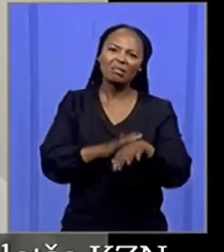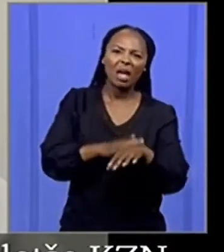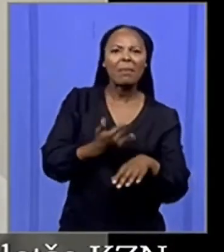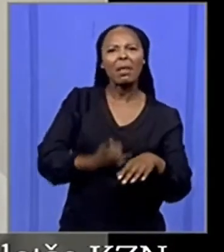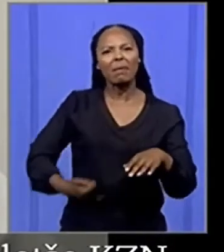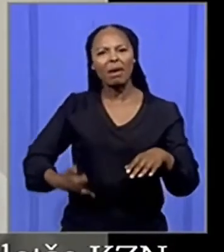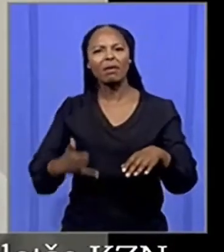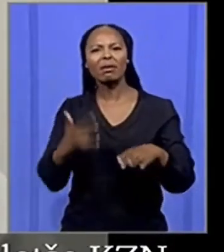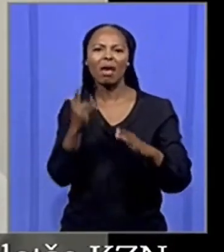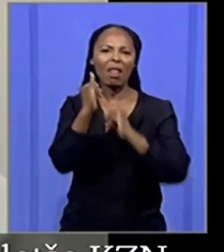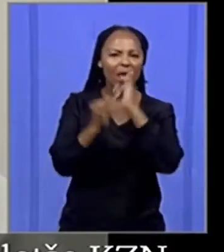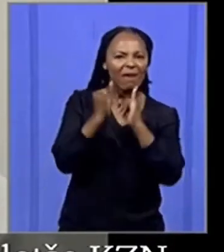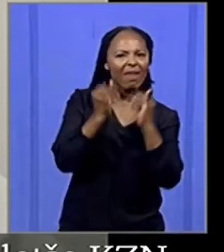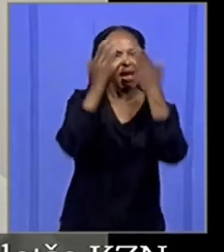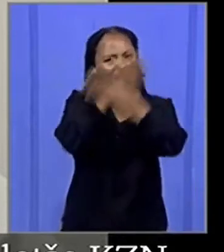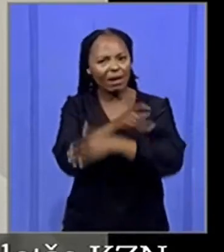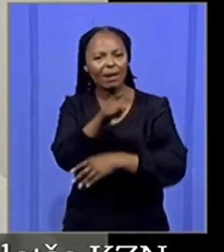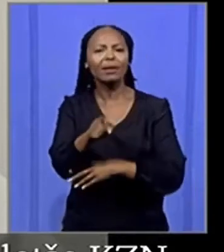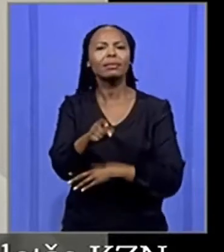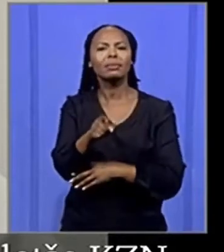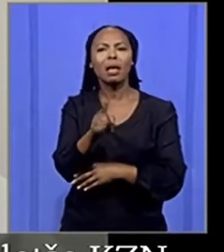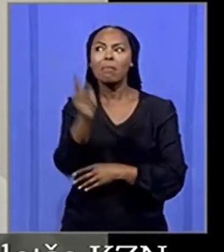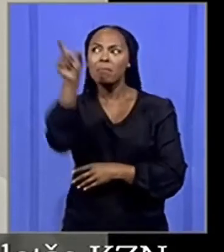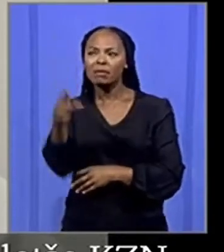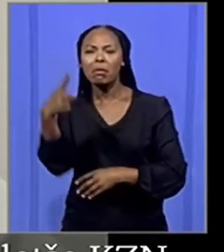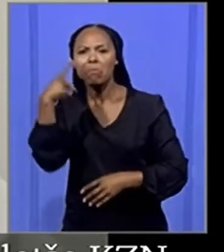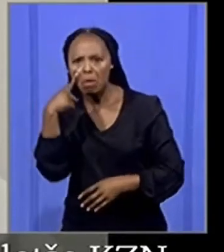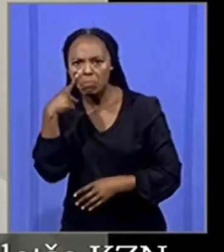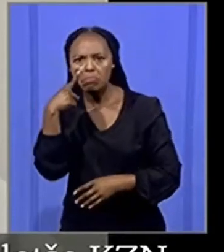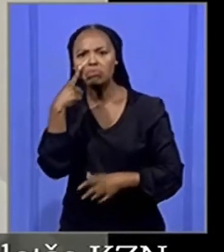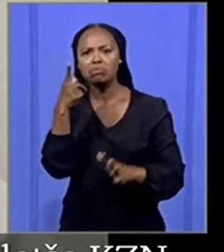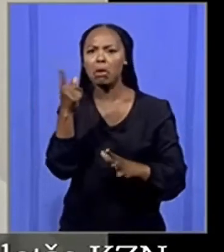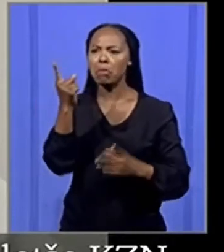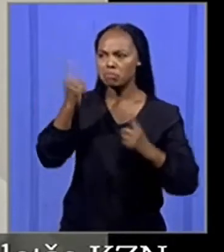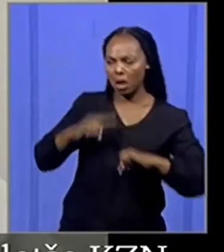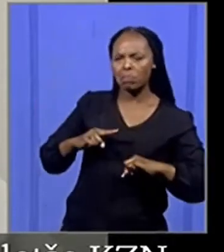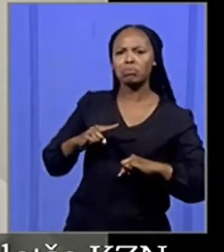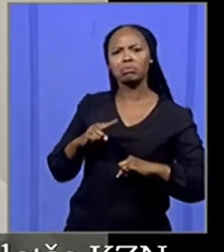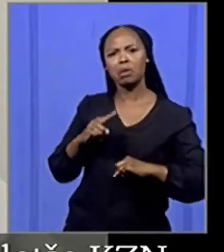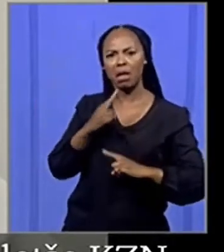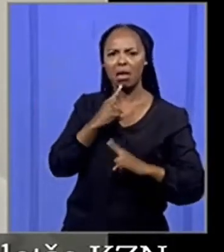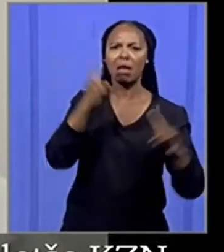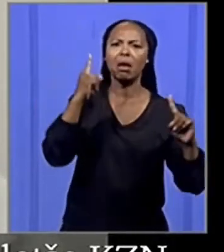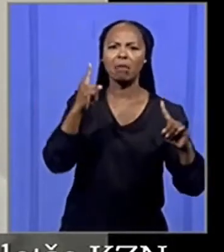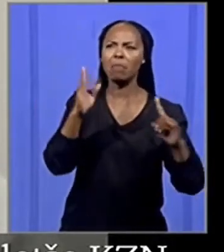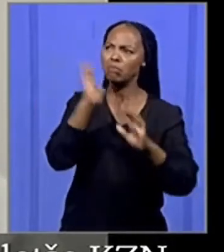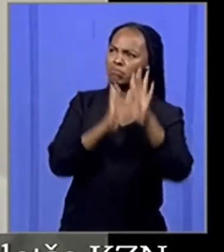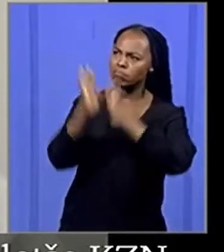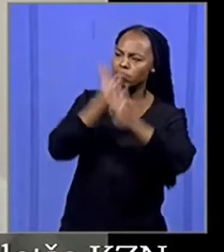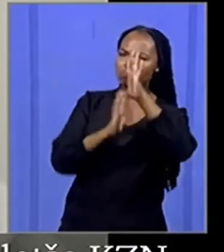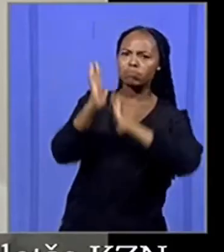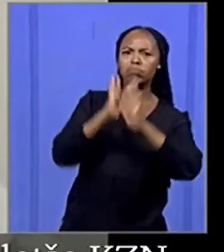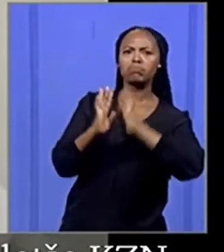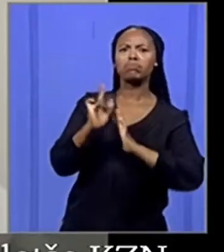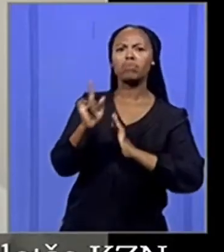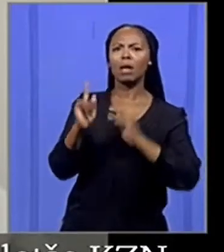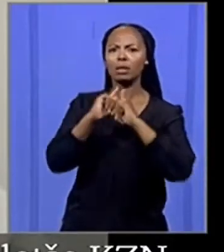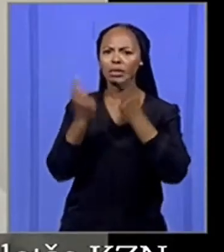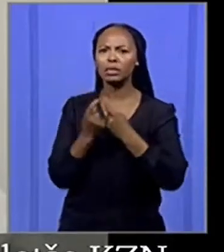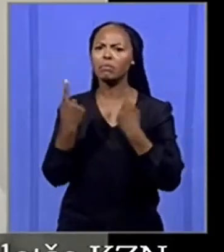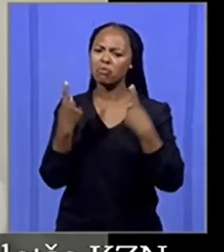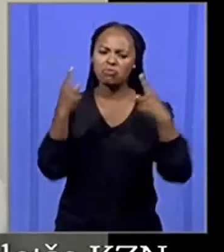night, from the eyewitness, what they call discussions we had with the residents the following day, the Al-Imdad Foundation teams were activated and we went